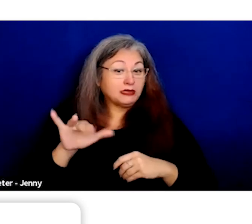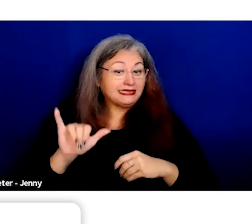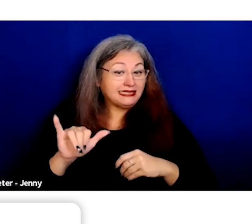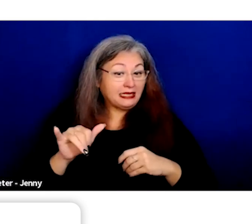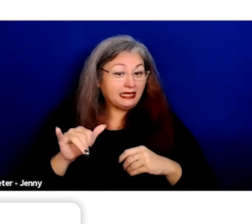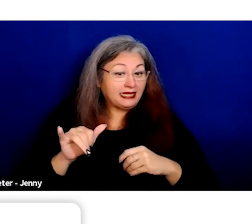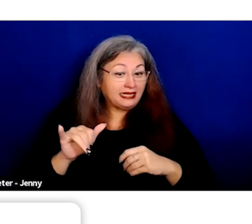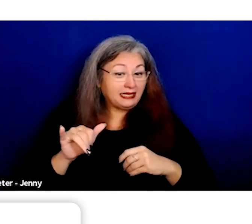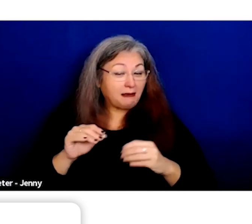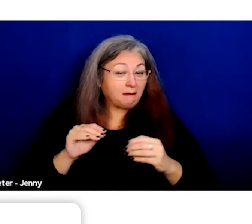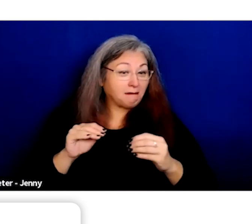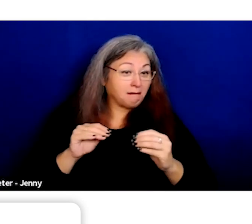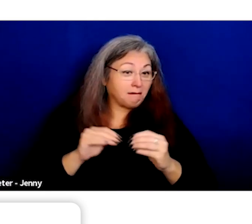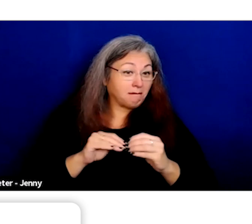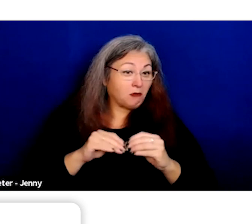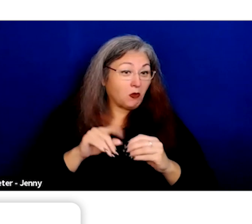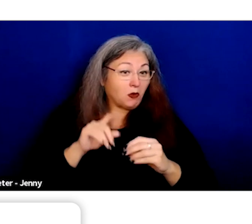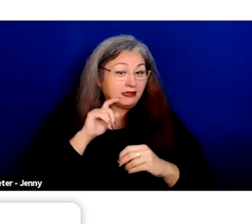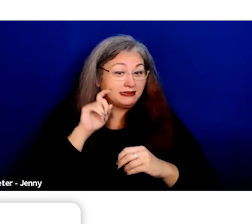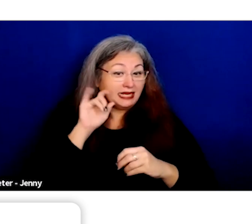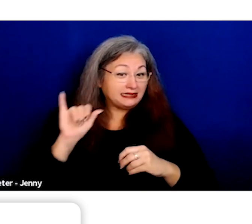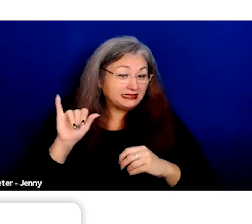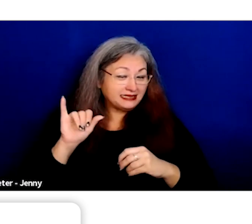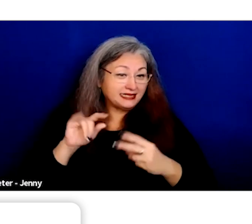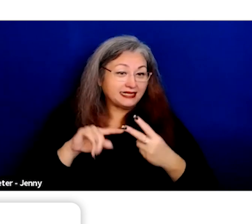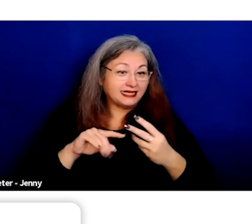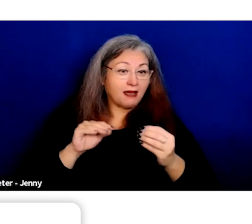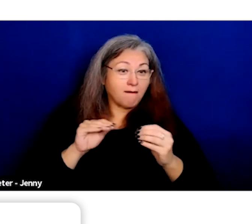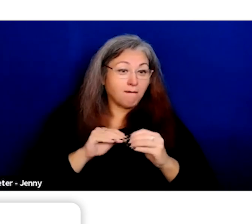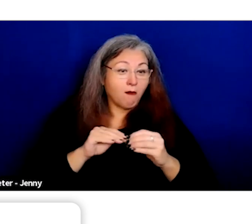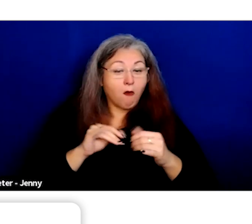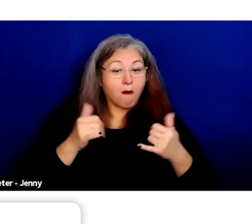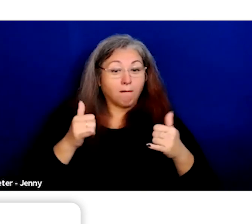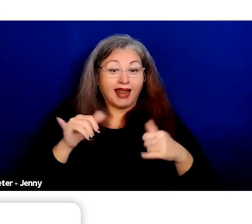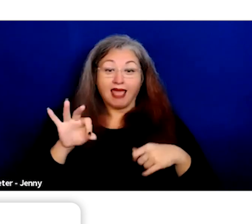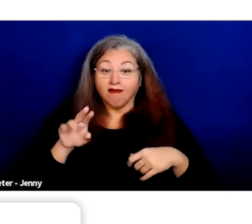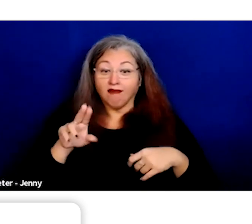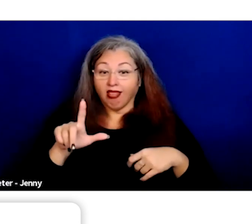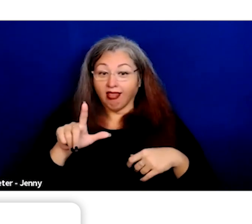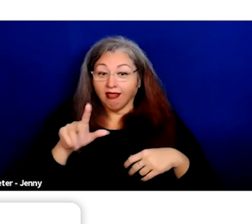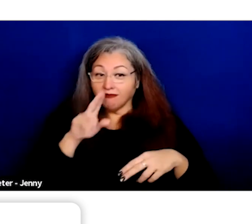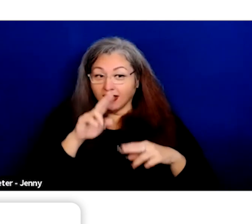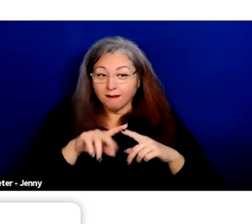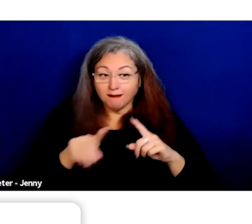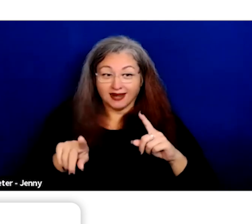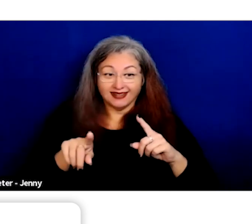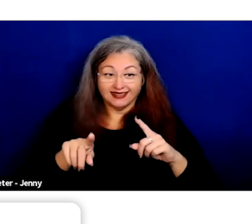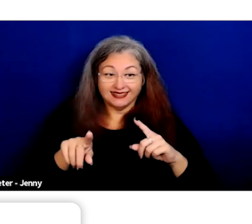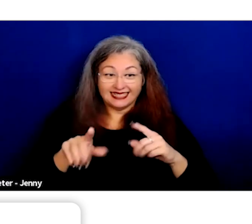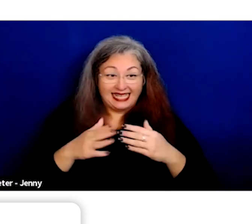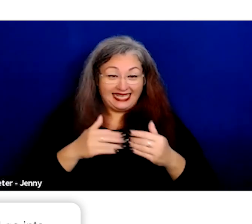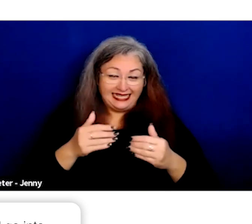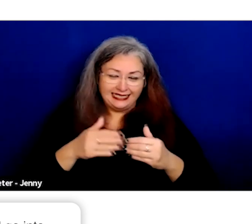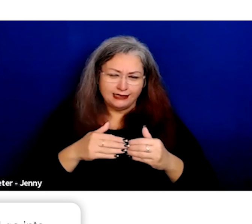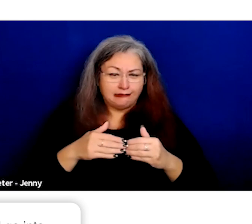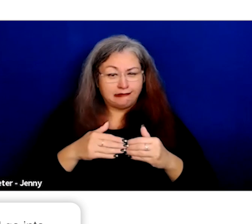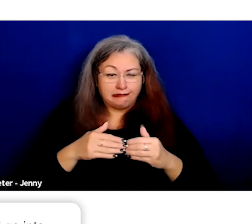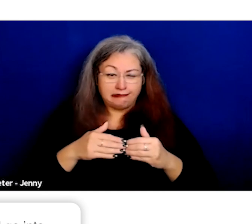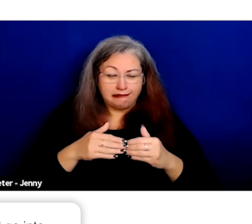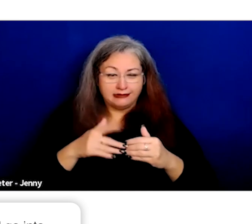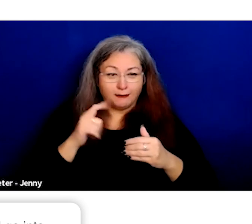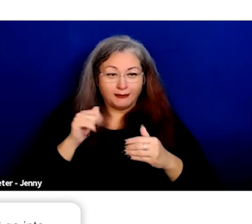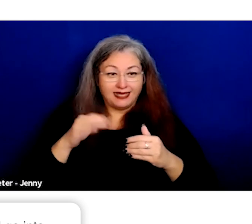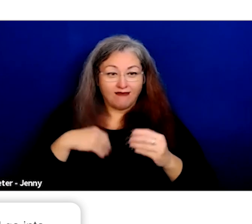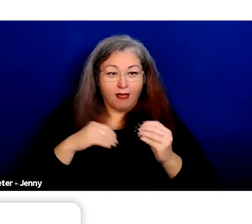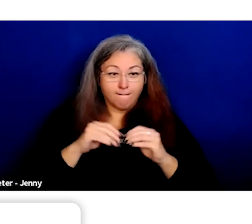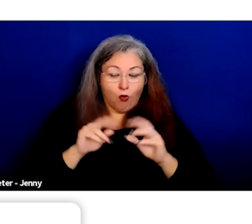gets sexier. It gets more playful. But I don't know about easy, because the deeper I